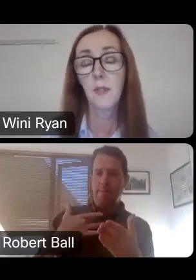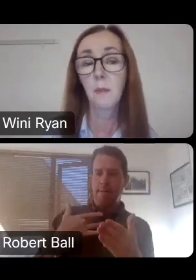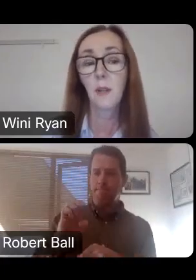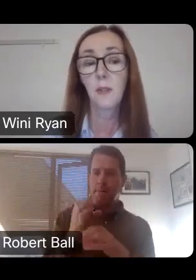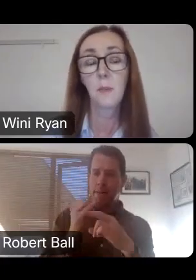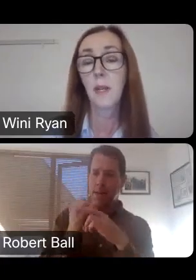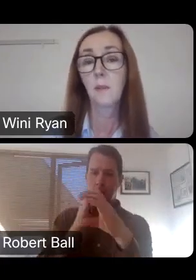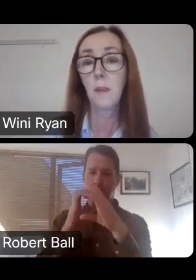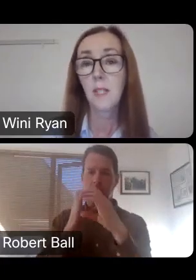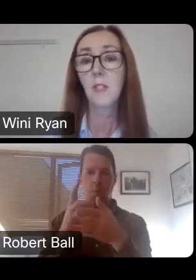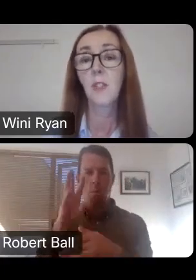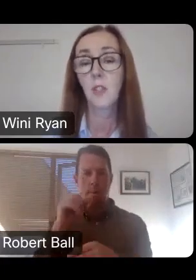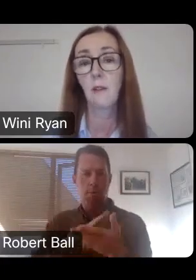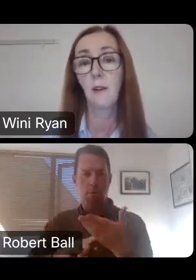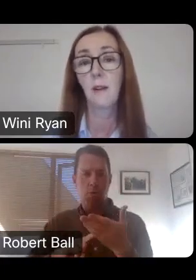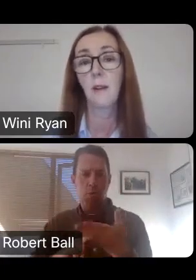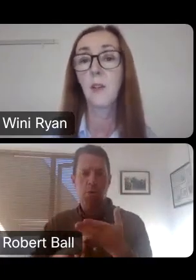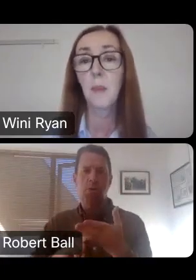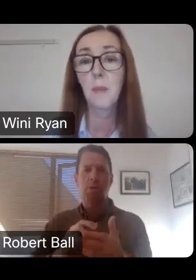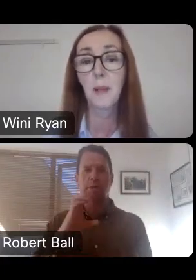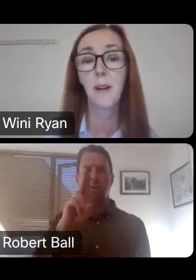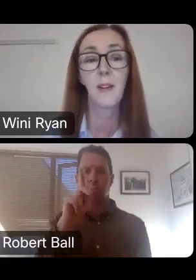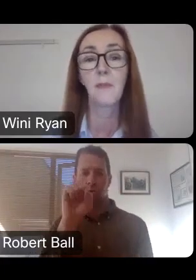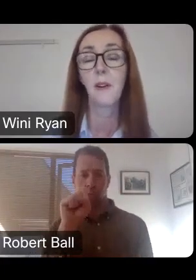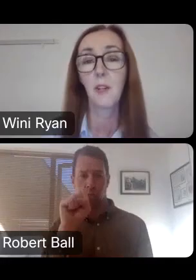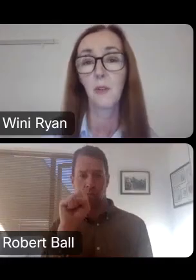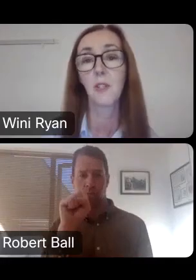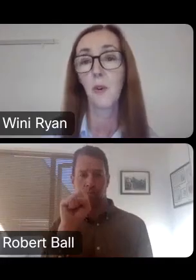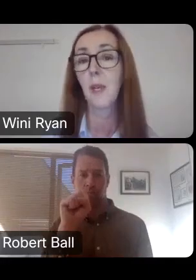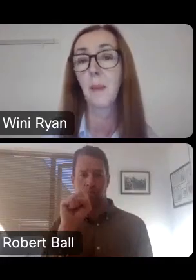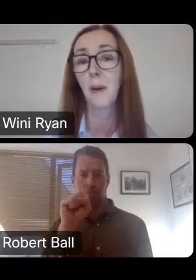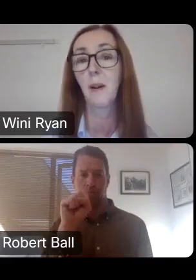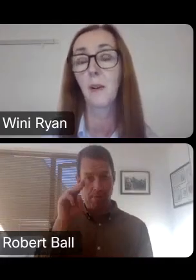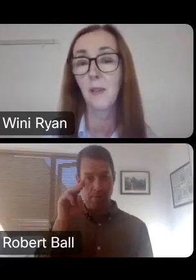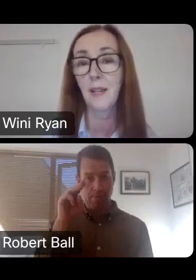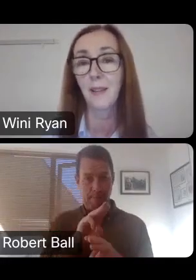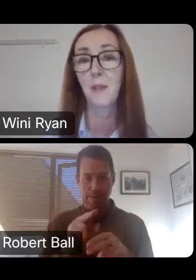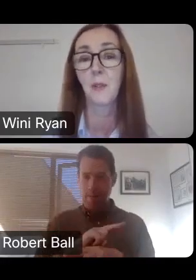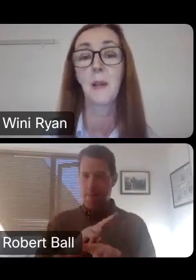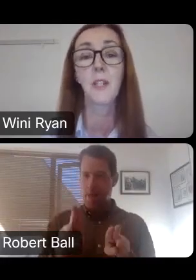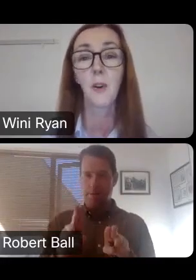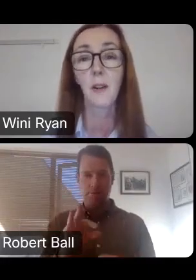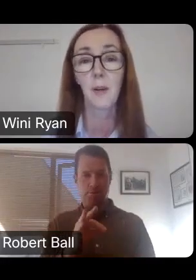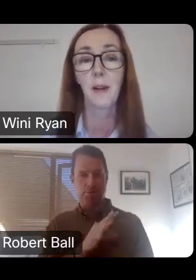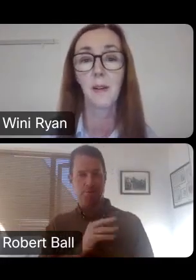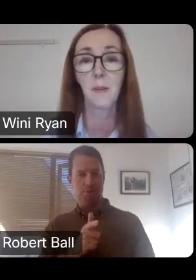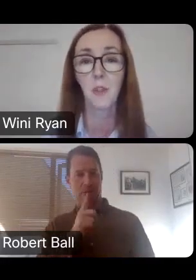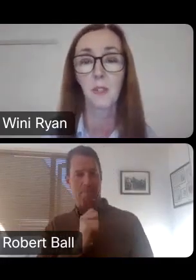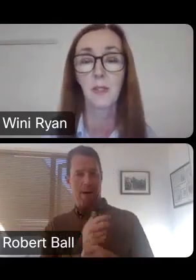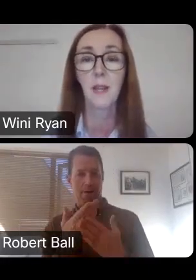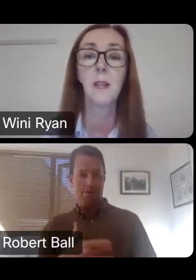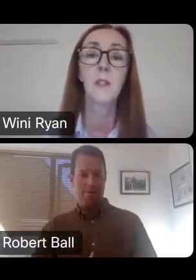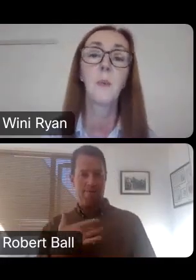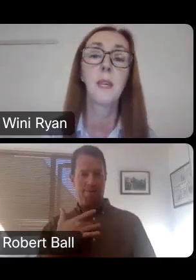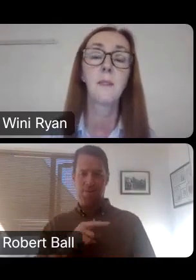the term cues? Because patients in general, Irish people, are not very good at talking about how they're feeling. We don't really talk a lot about our